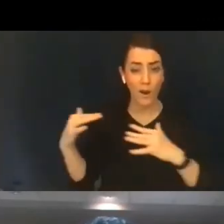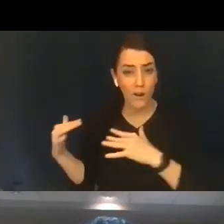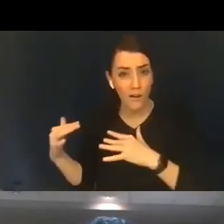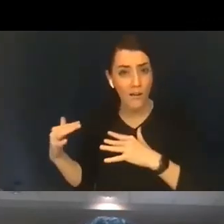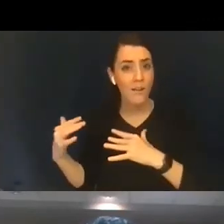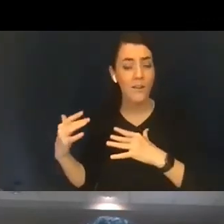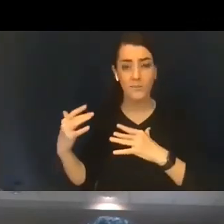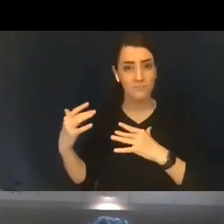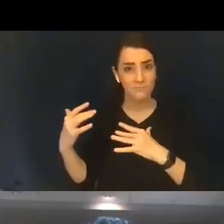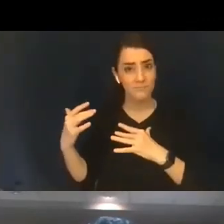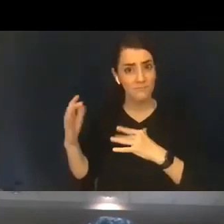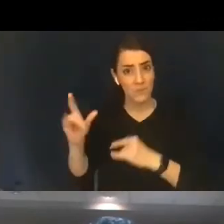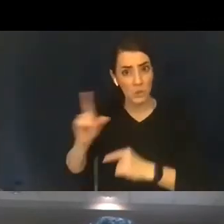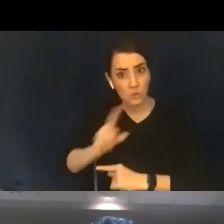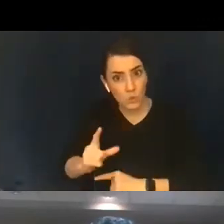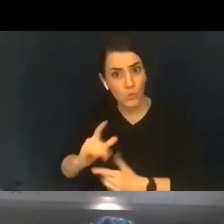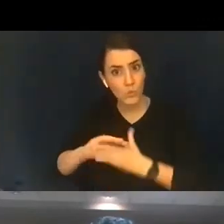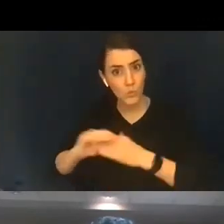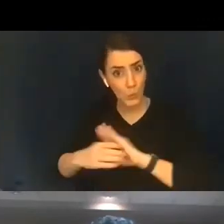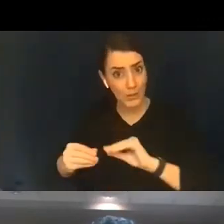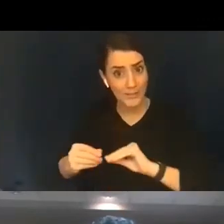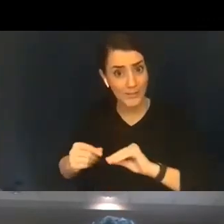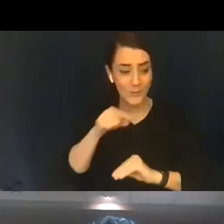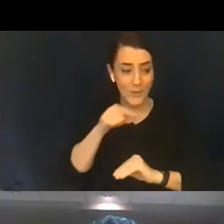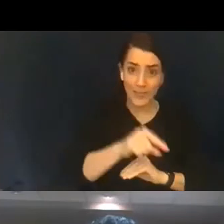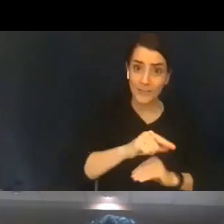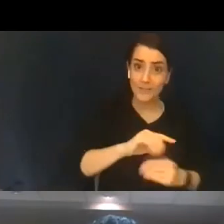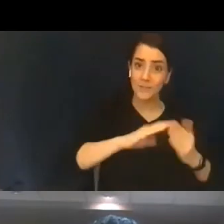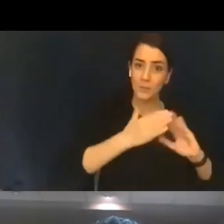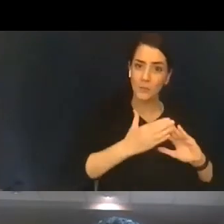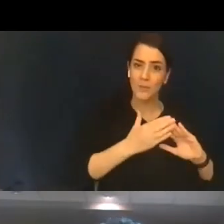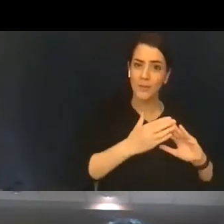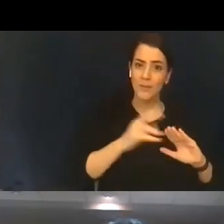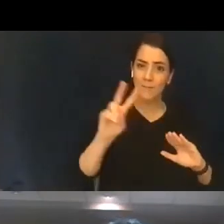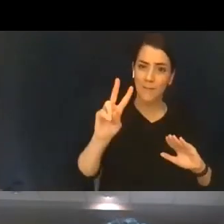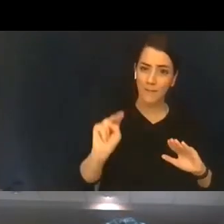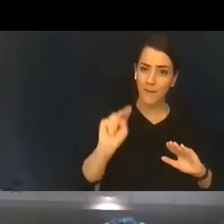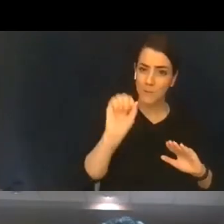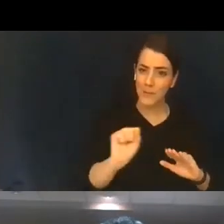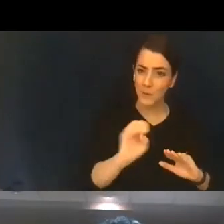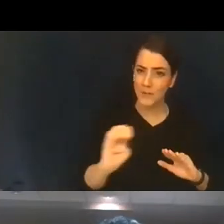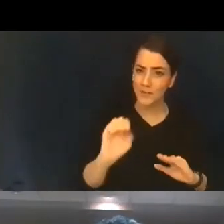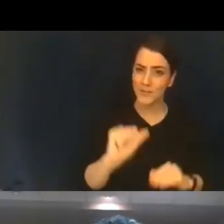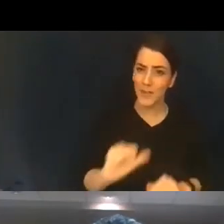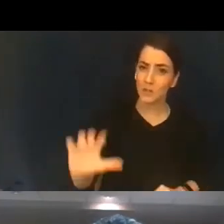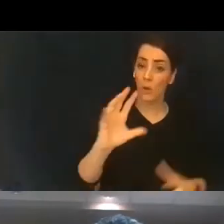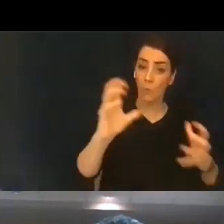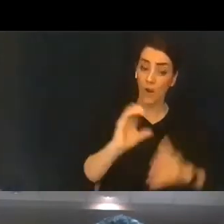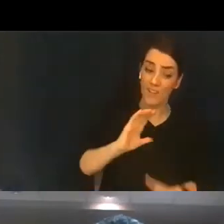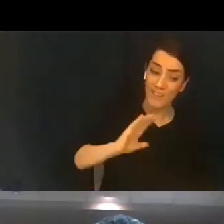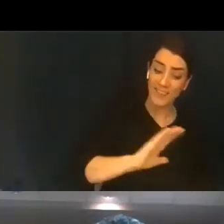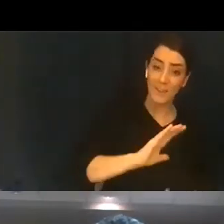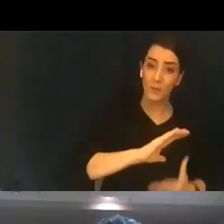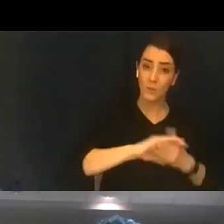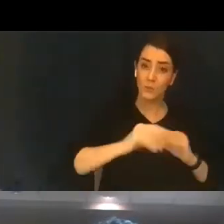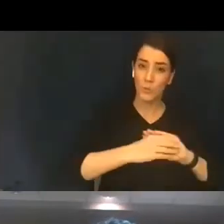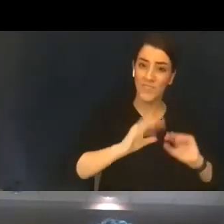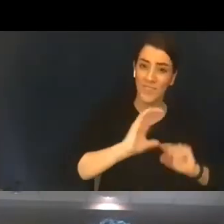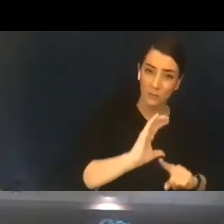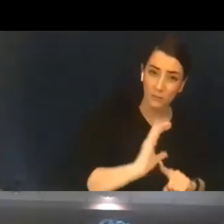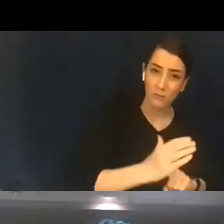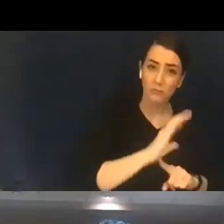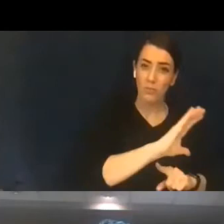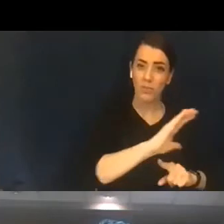and different films about the Vietnam War, these documents